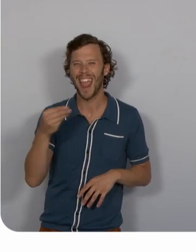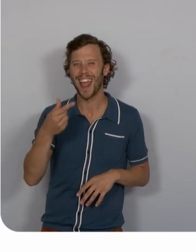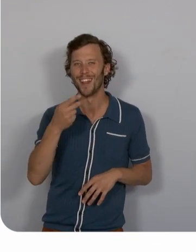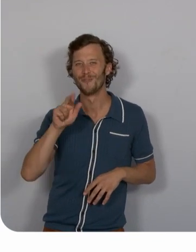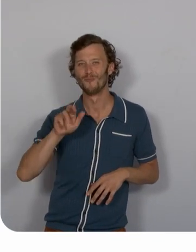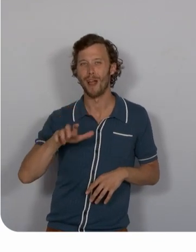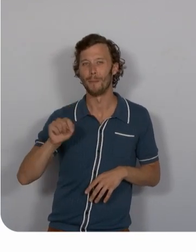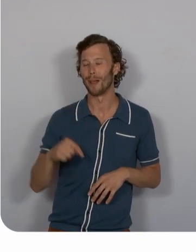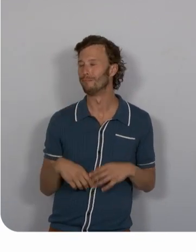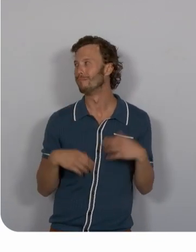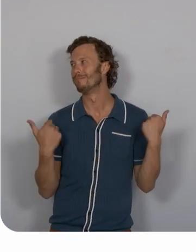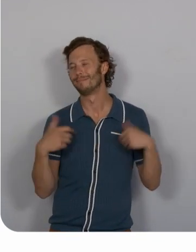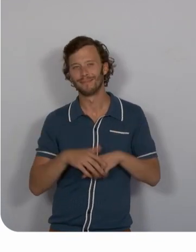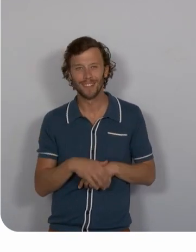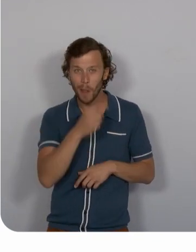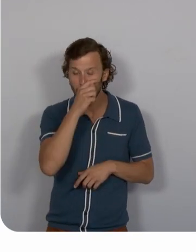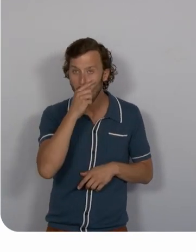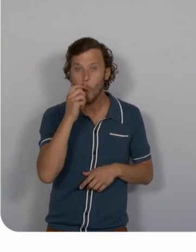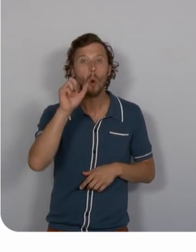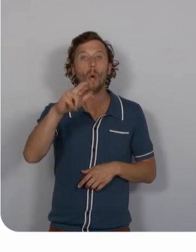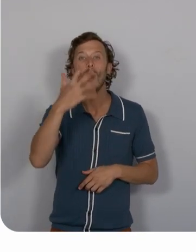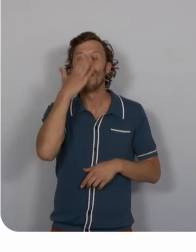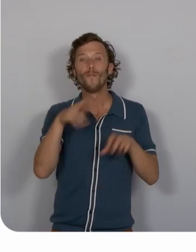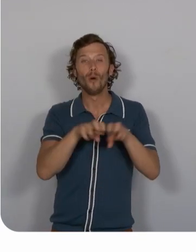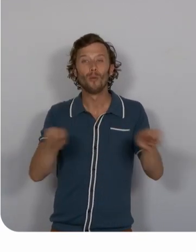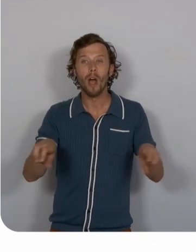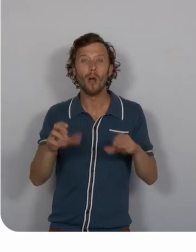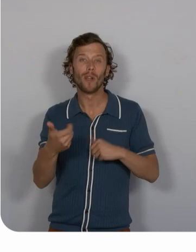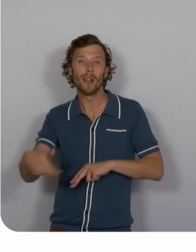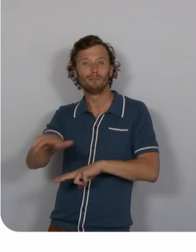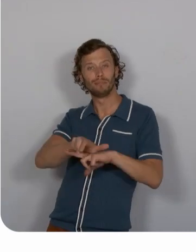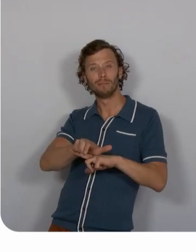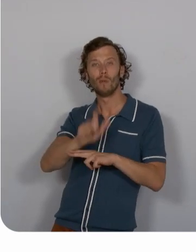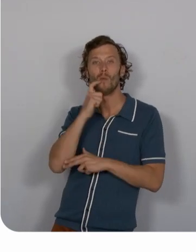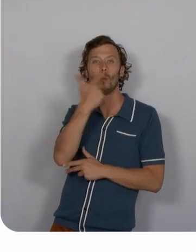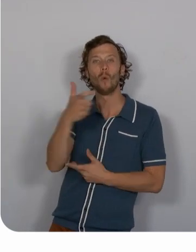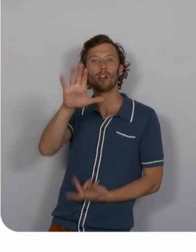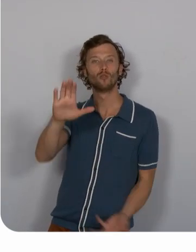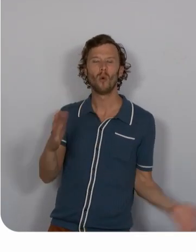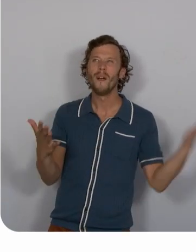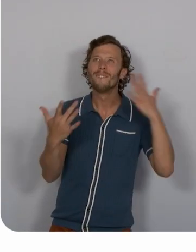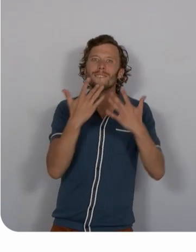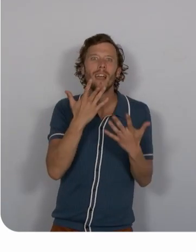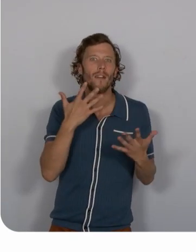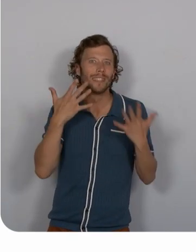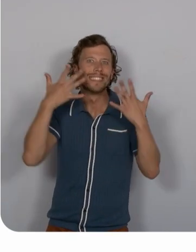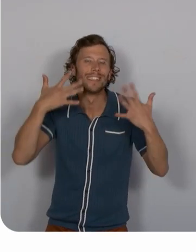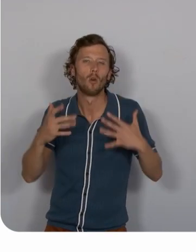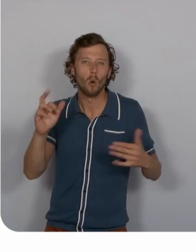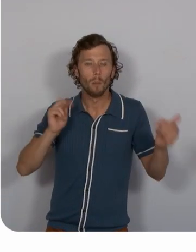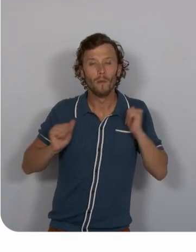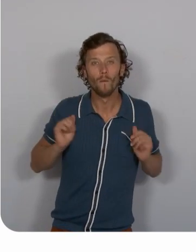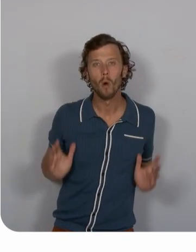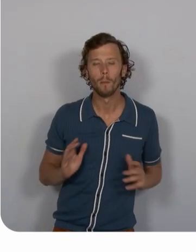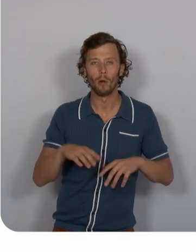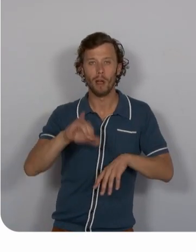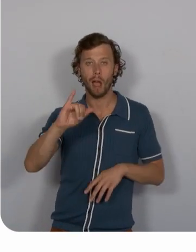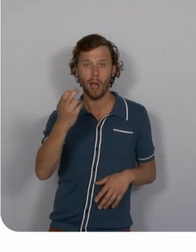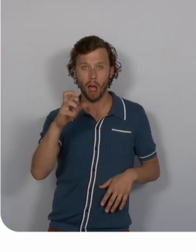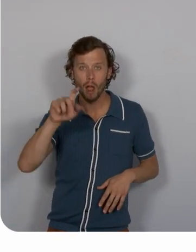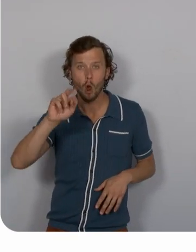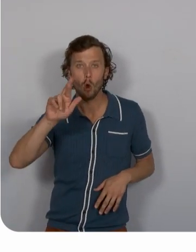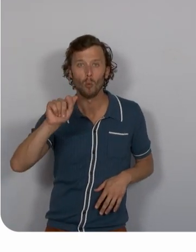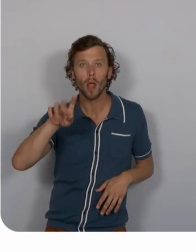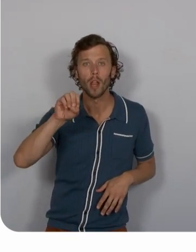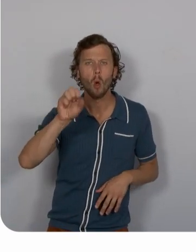Or sit front row, catch your favorite artists perform at Red Rocks and iHeartRadio live concerts. And you can watch